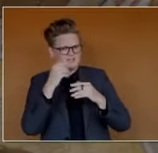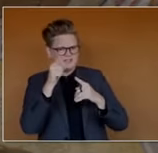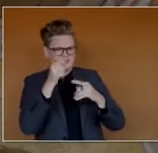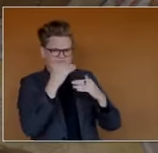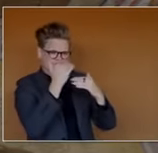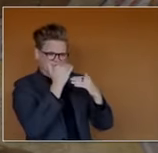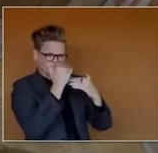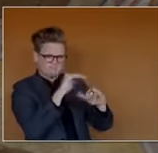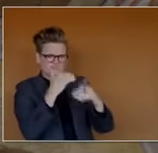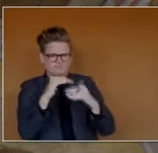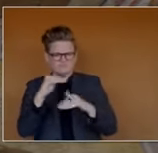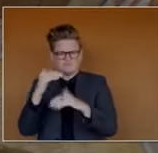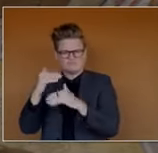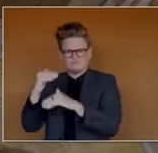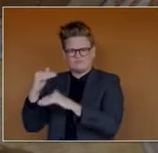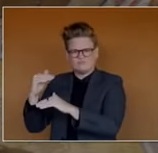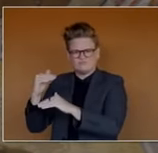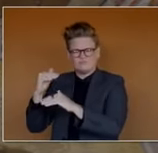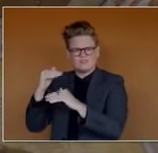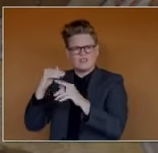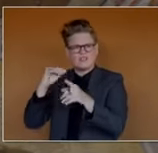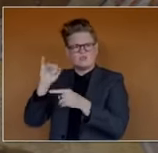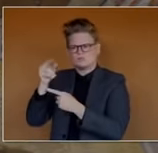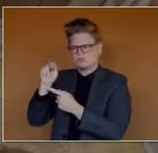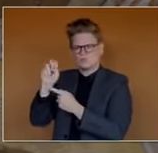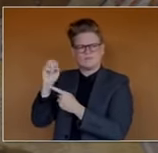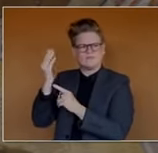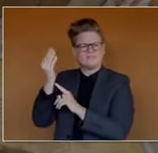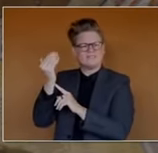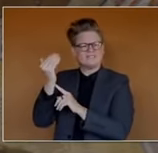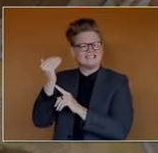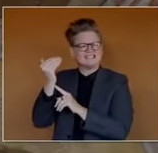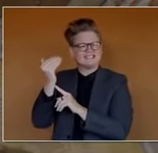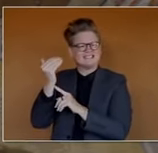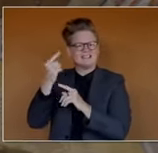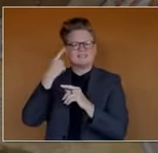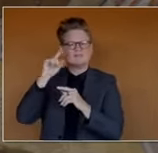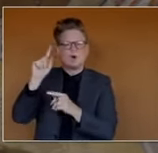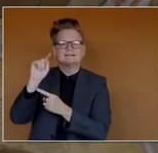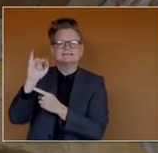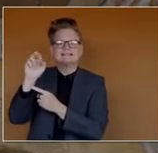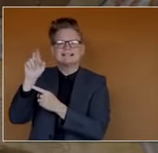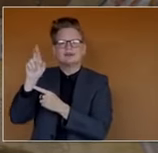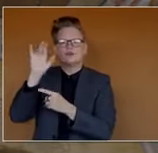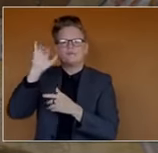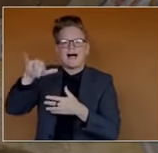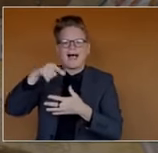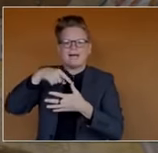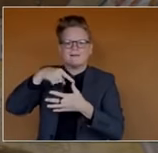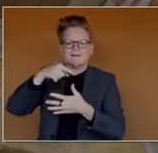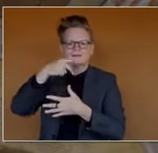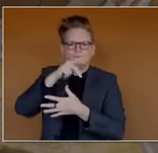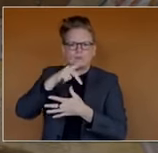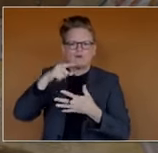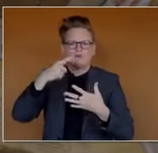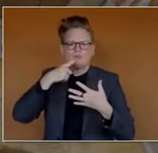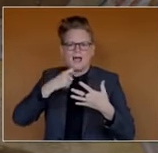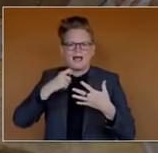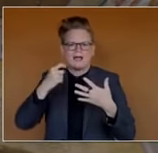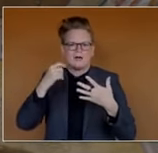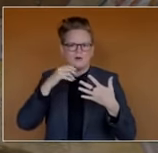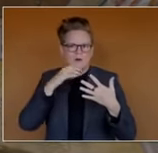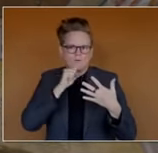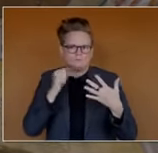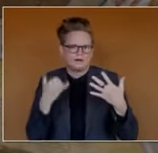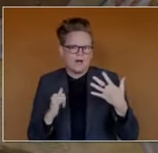for the dissolution of the tier system. Are we still on track for that? And if so, would it happen any earlier if things are looking pretty good? Well,